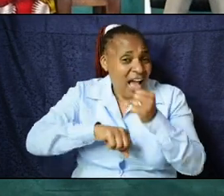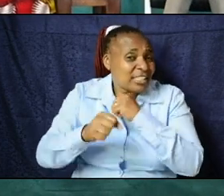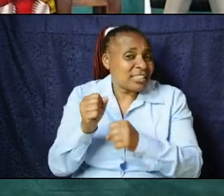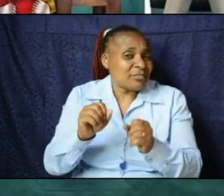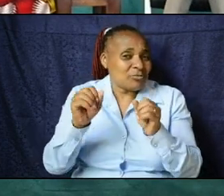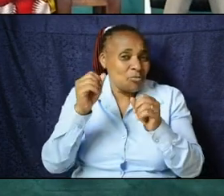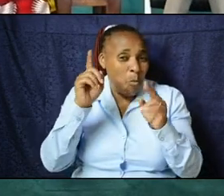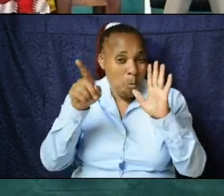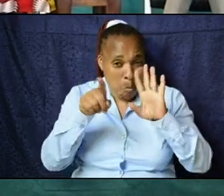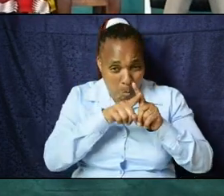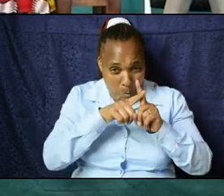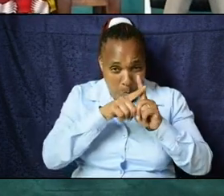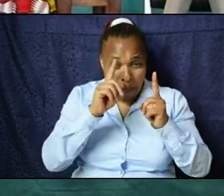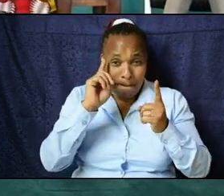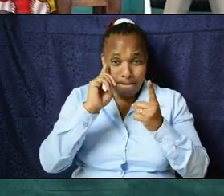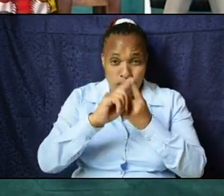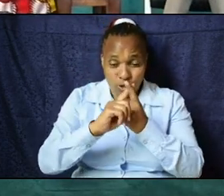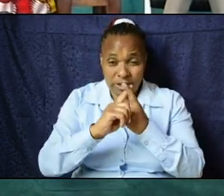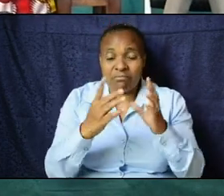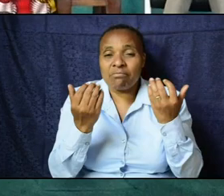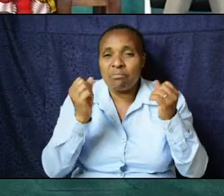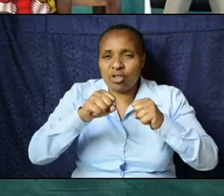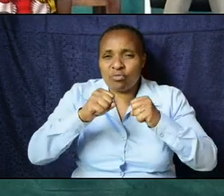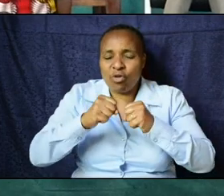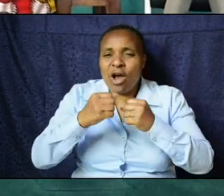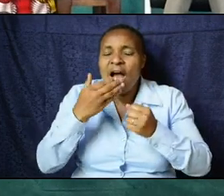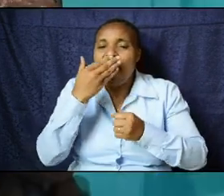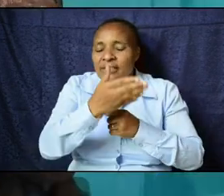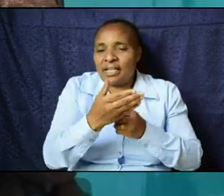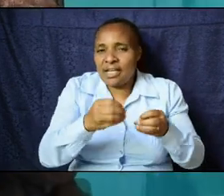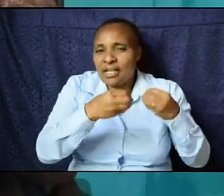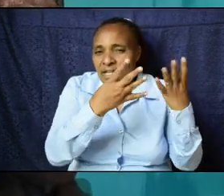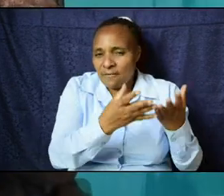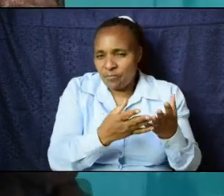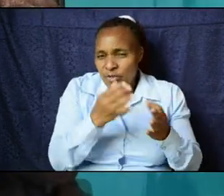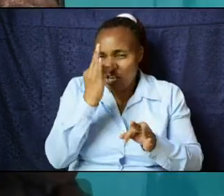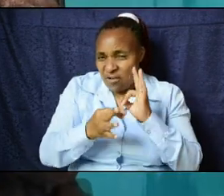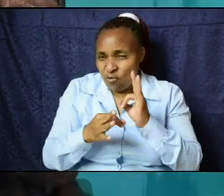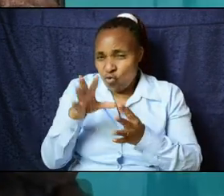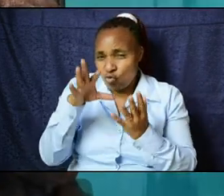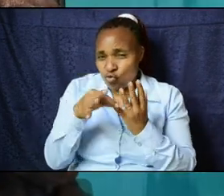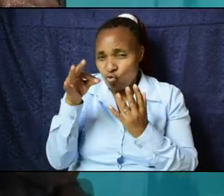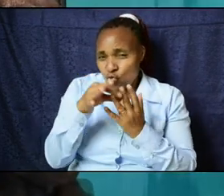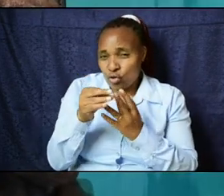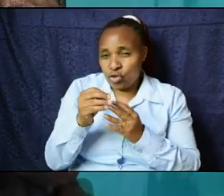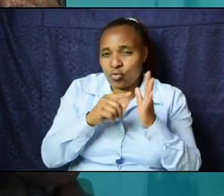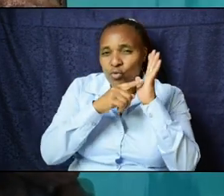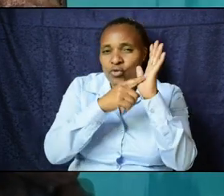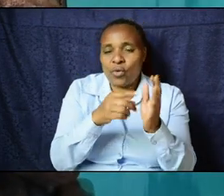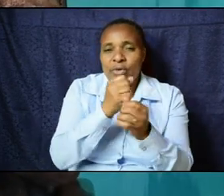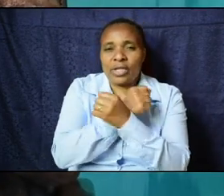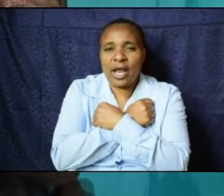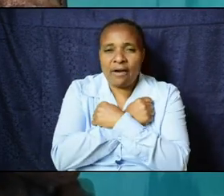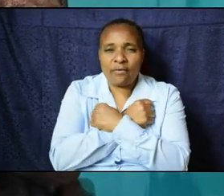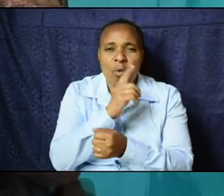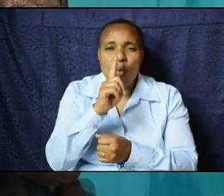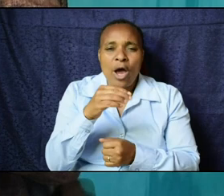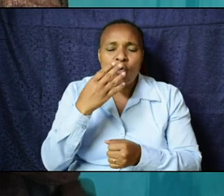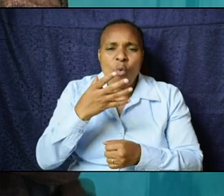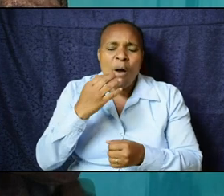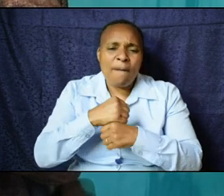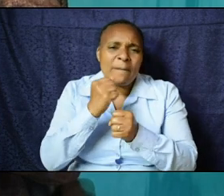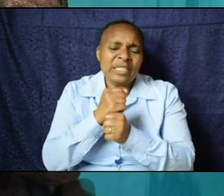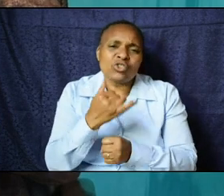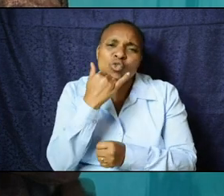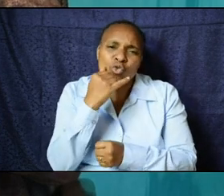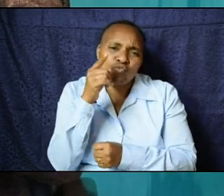Bible tells us a slow answer turns away wrath. Mm-hmm. And so if you choose to show love to the one who has angered you or